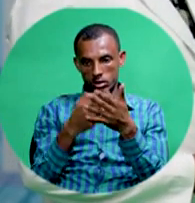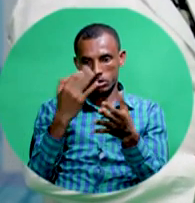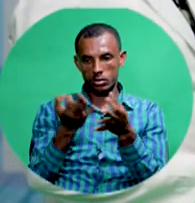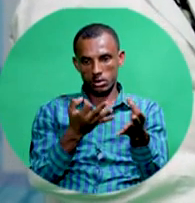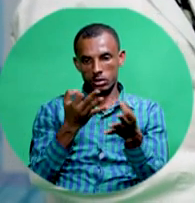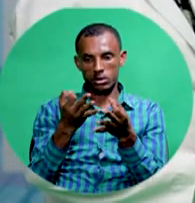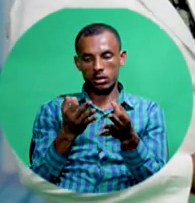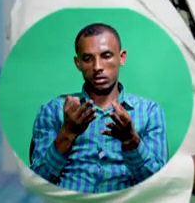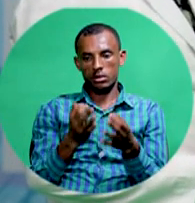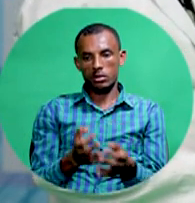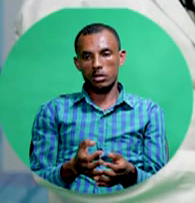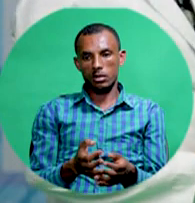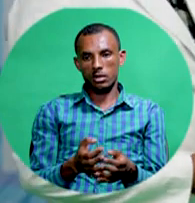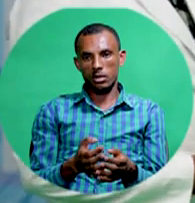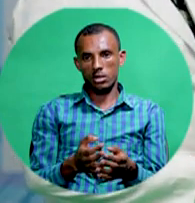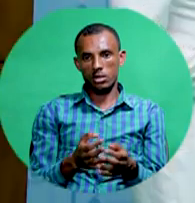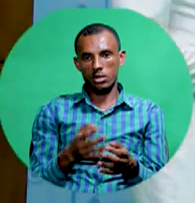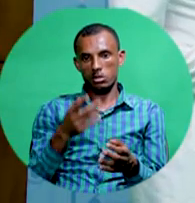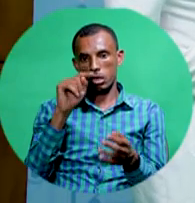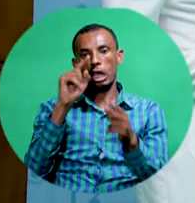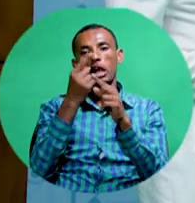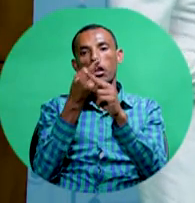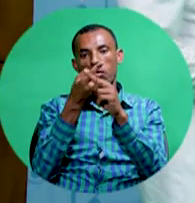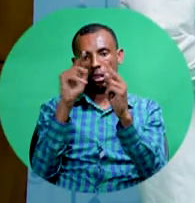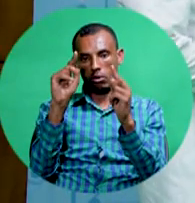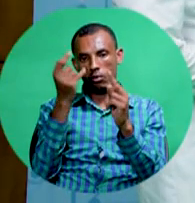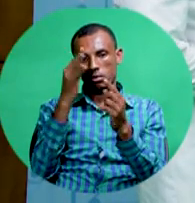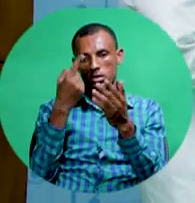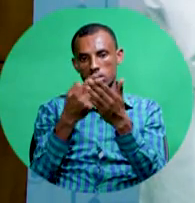let me remind you the derivative of this expression. Let's do it together.